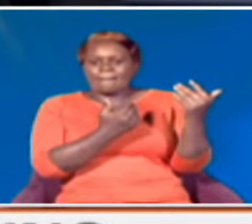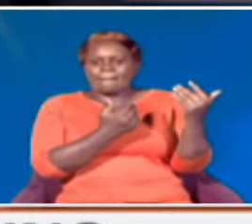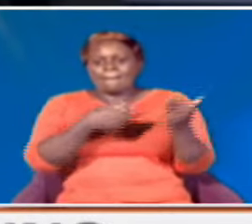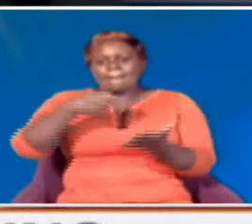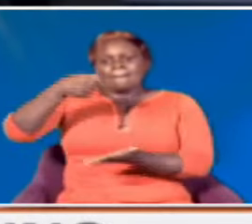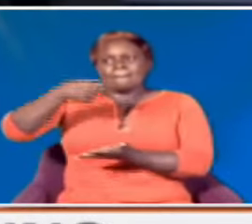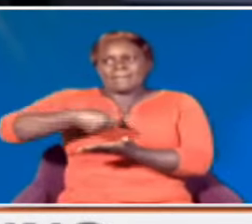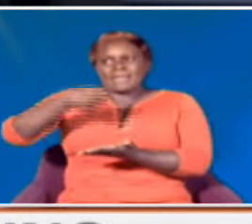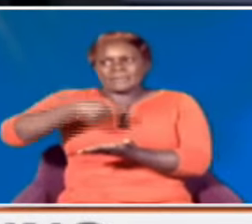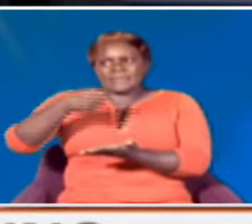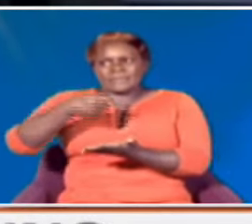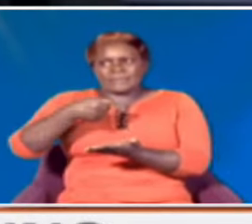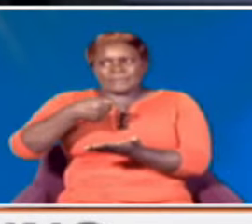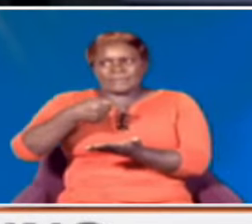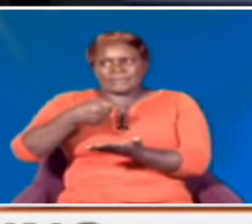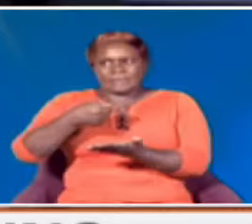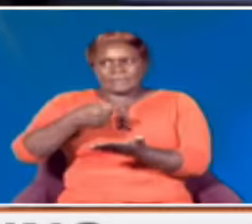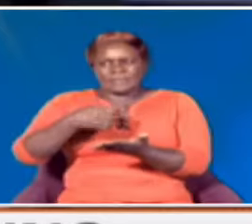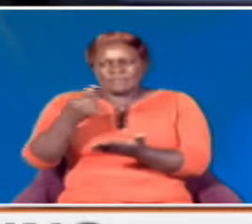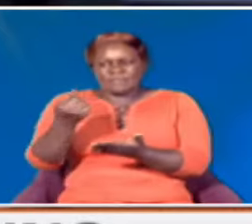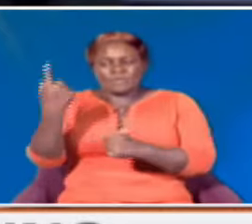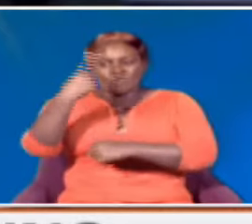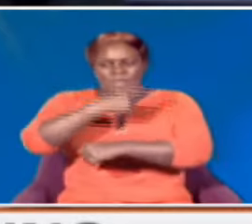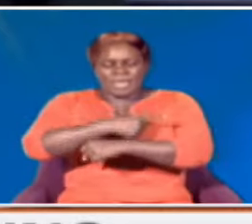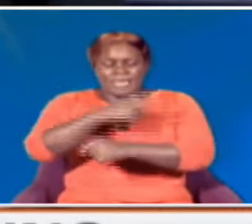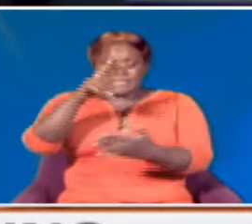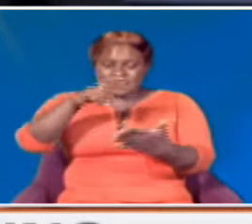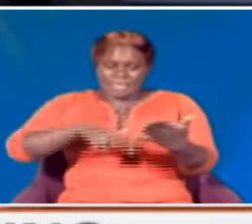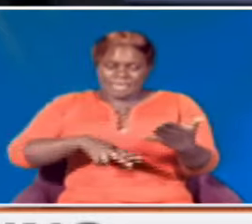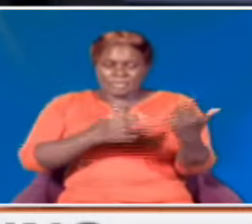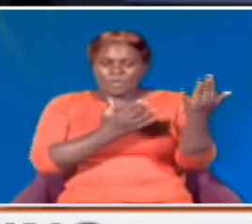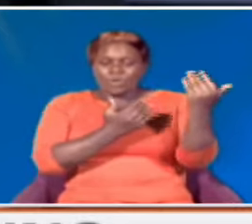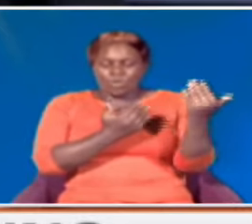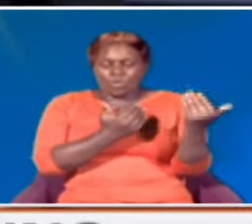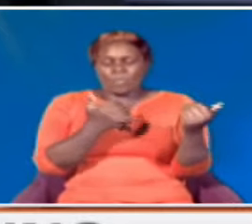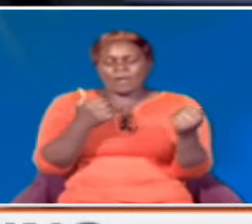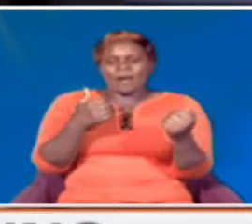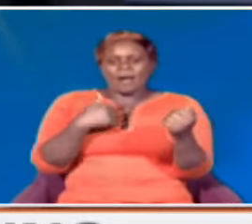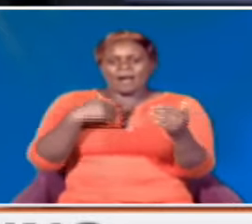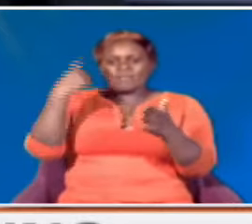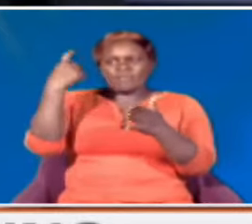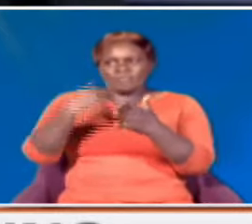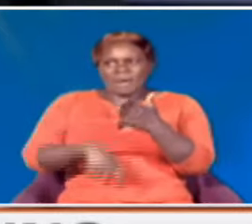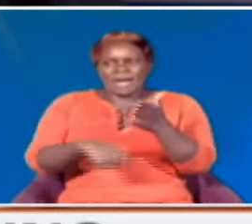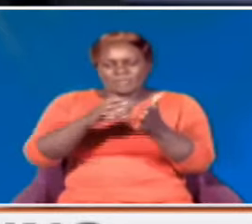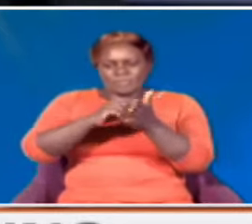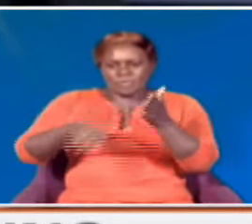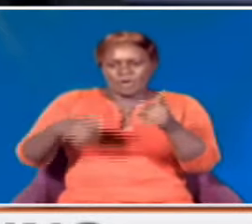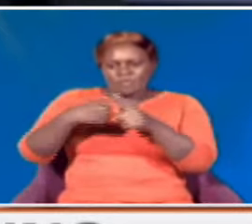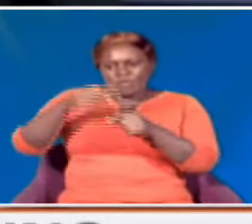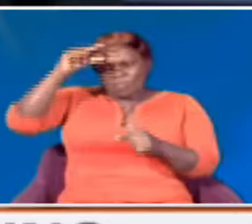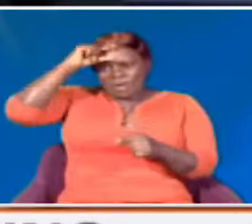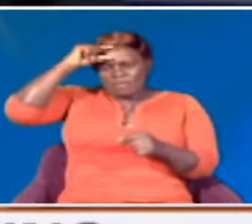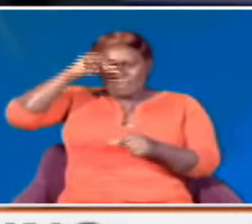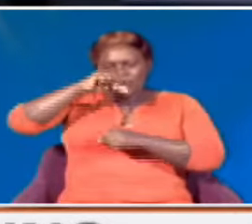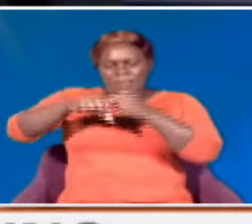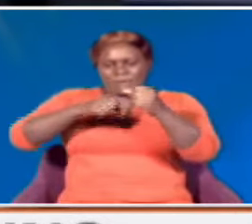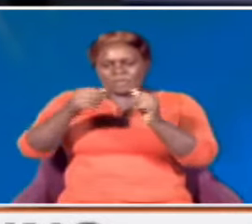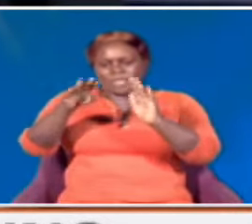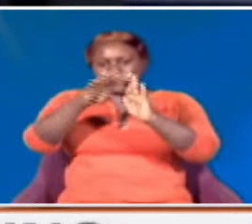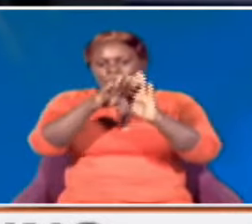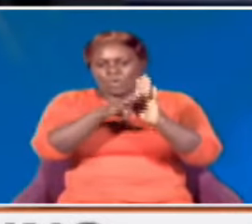budget that is going to be released within the next few days. So we are hoping there's going to be tax reliefs from the government about this